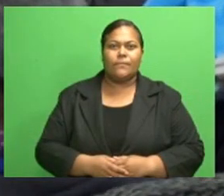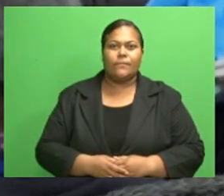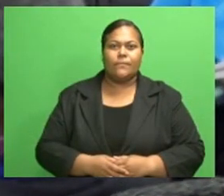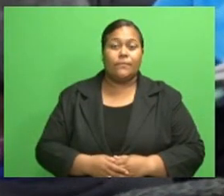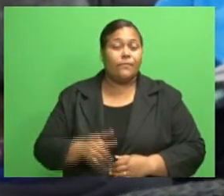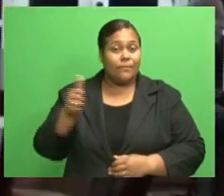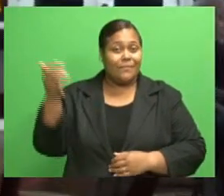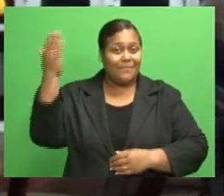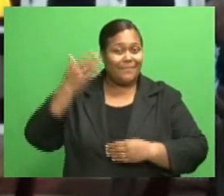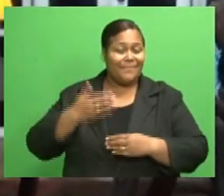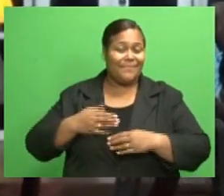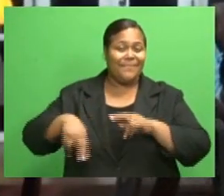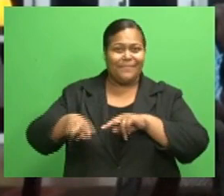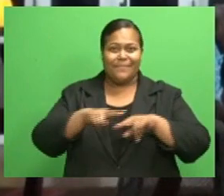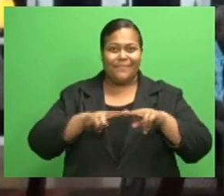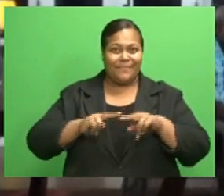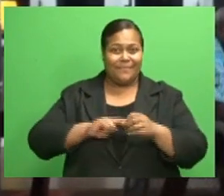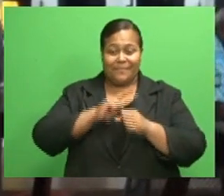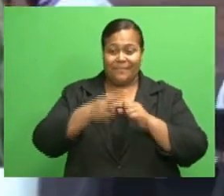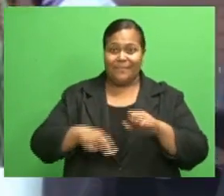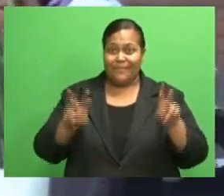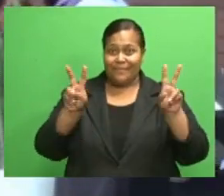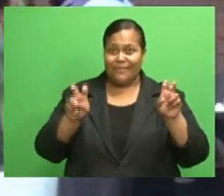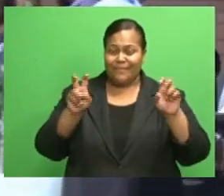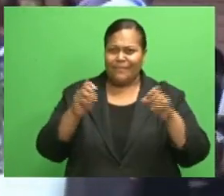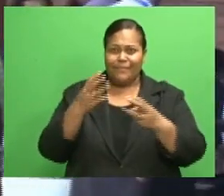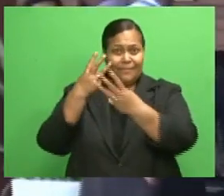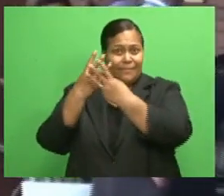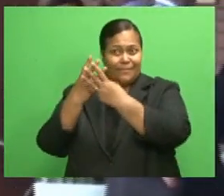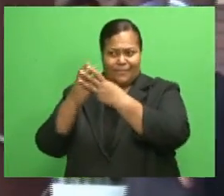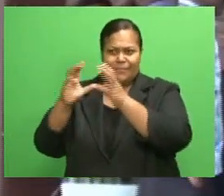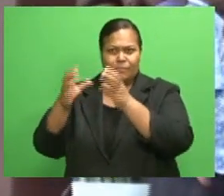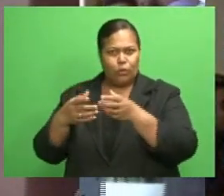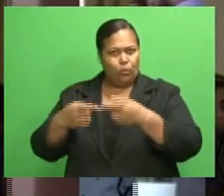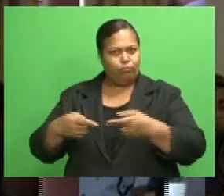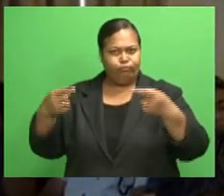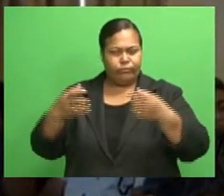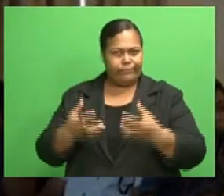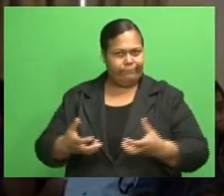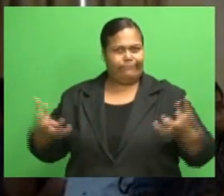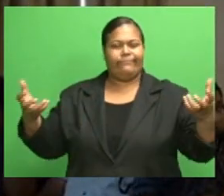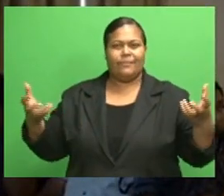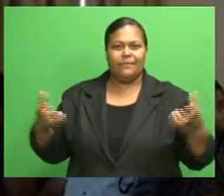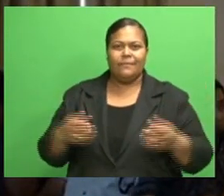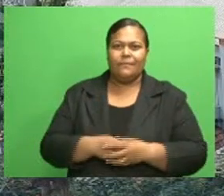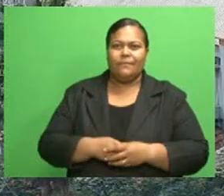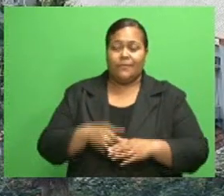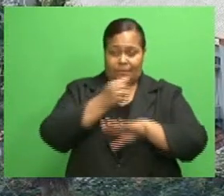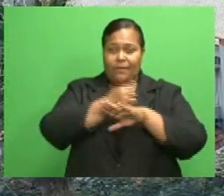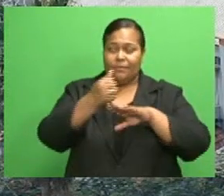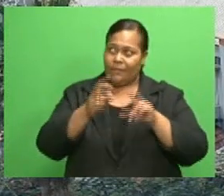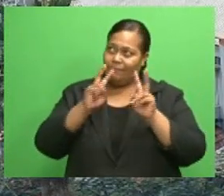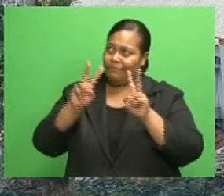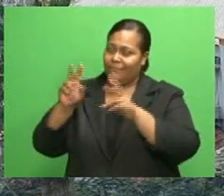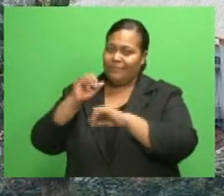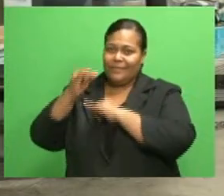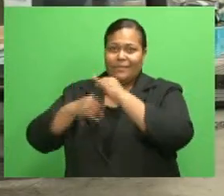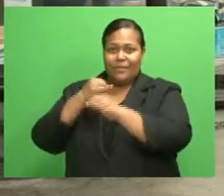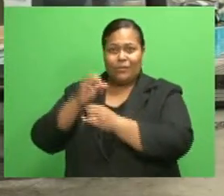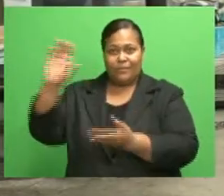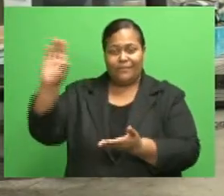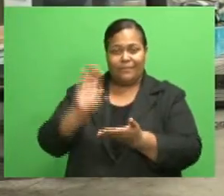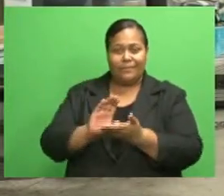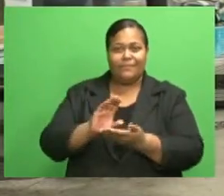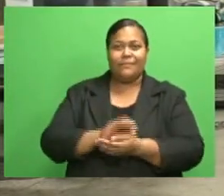Good evening, Fiji. In this bulletin, suspended SIDDHARTH rift grows wider. Government seeks international financing.